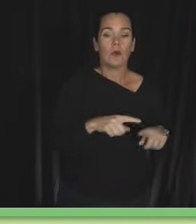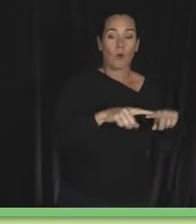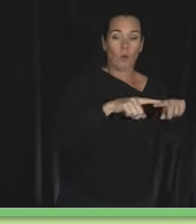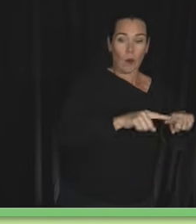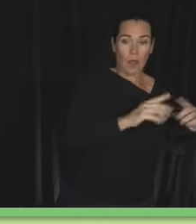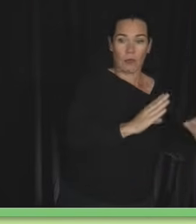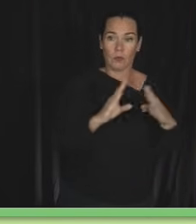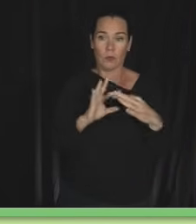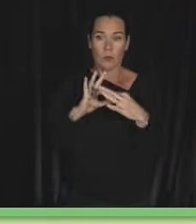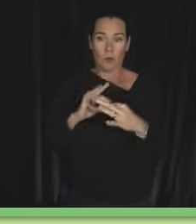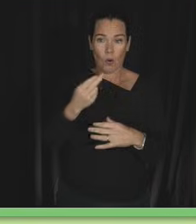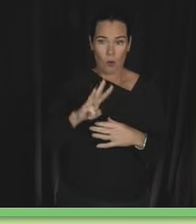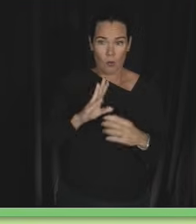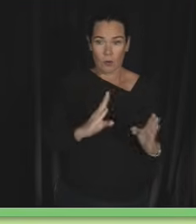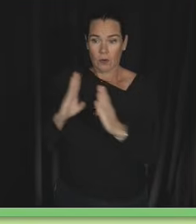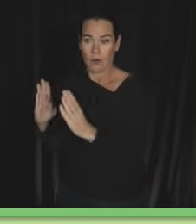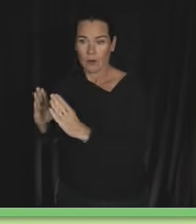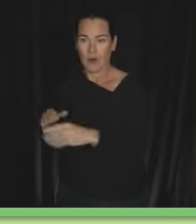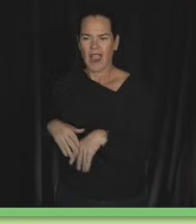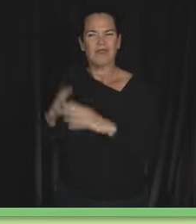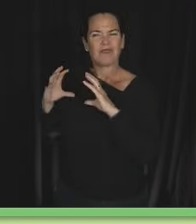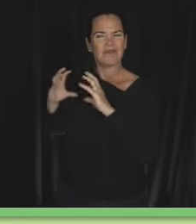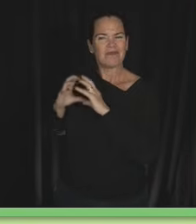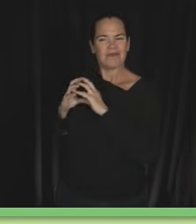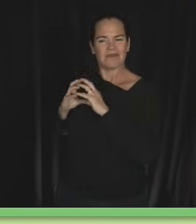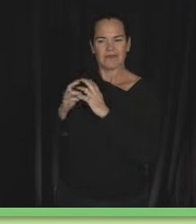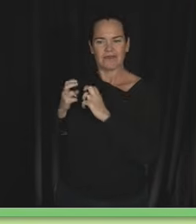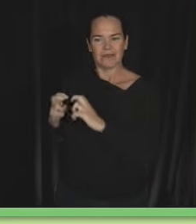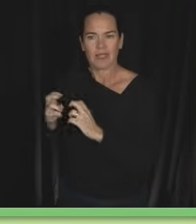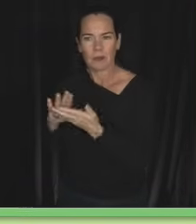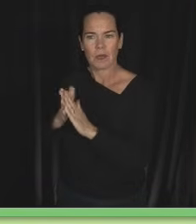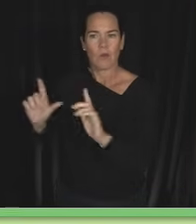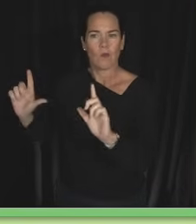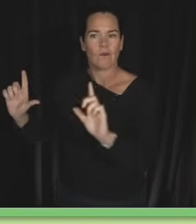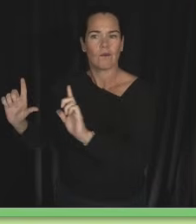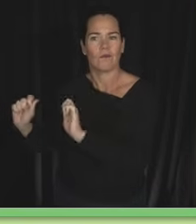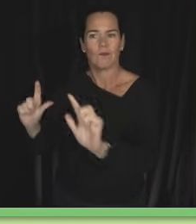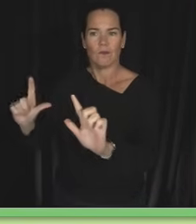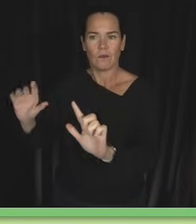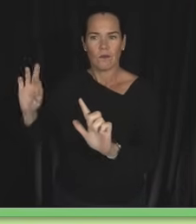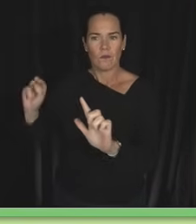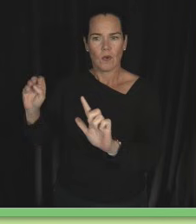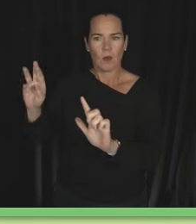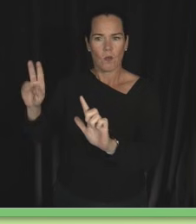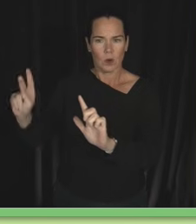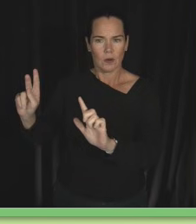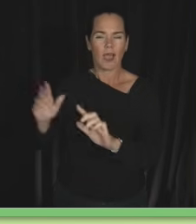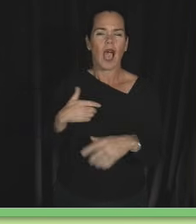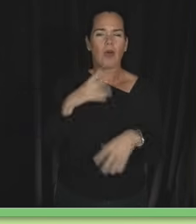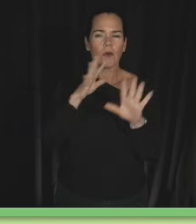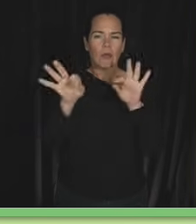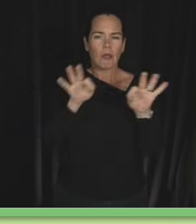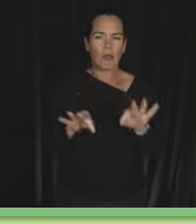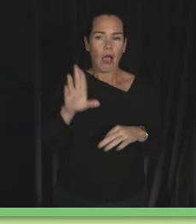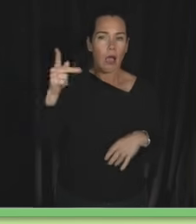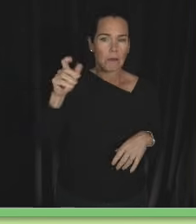with hardware, and moving from container orchestration to framework orchestration. I'm going to give a quick update and then a little bit about